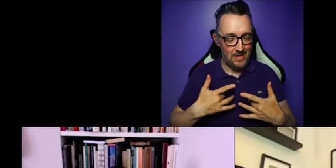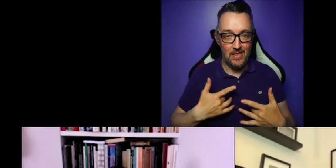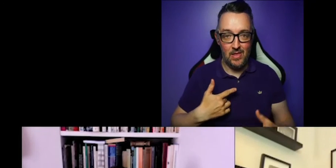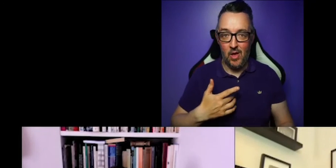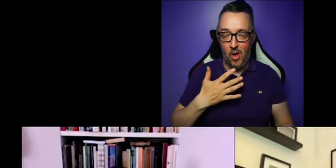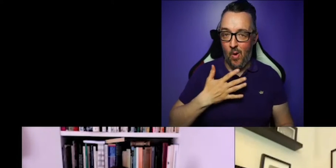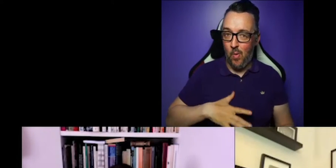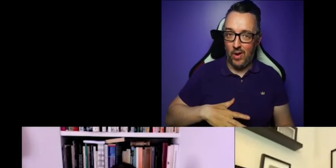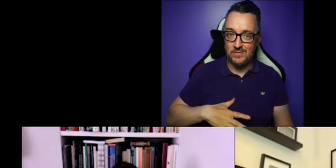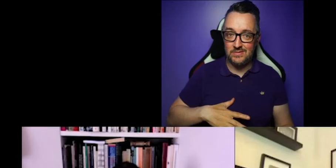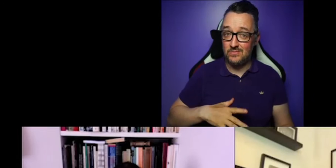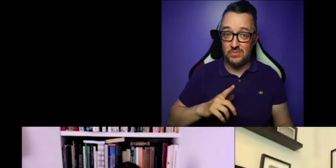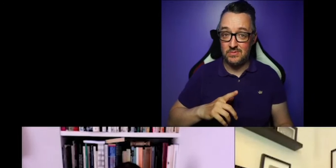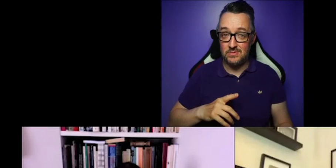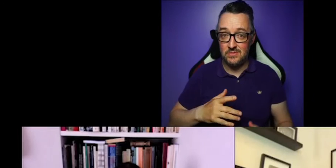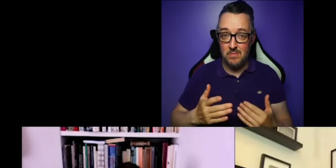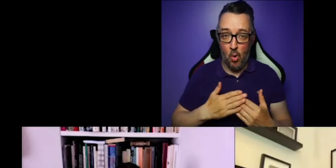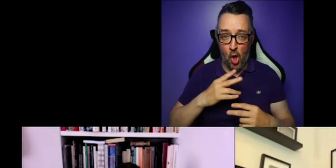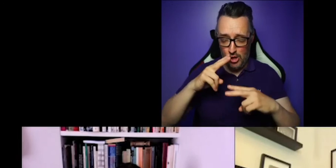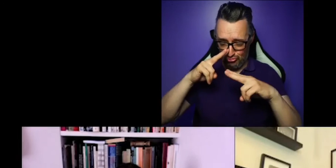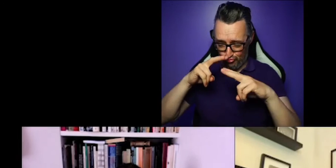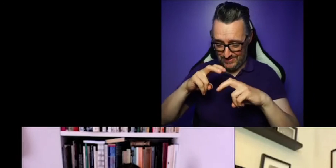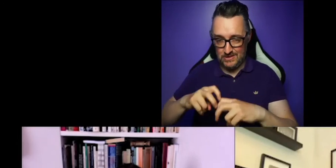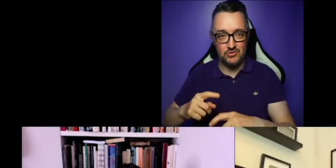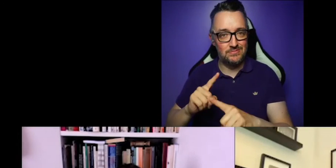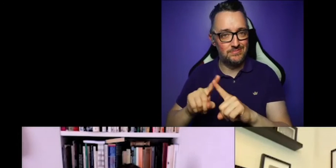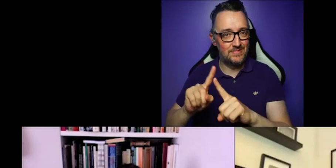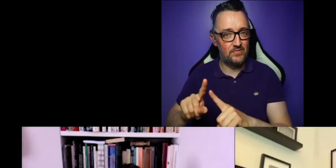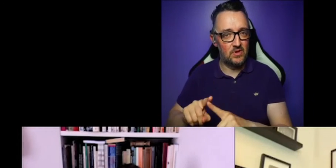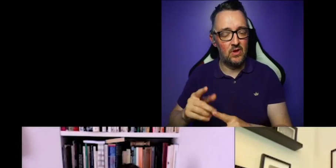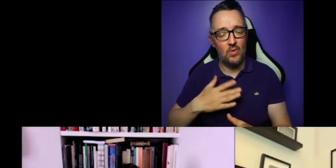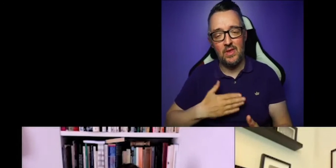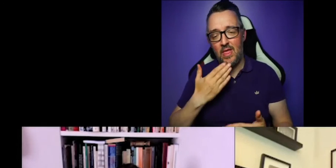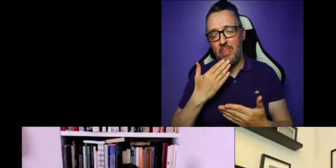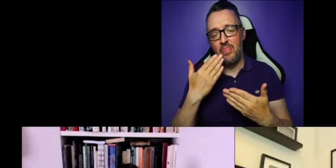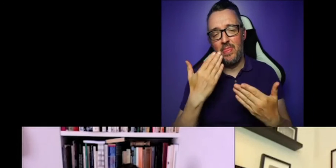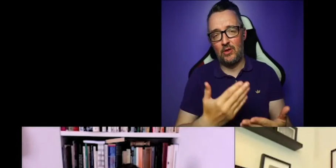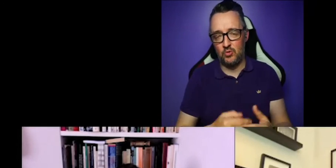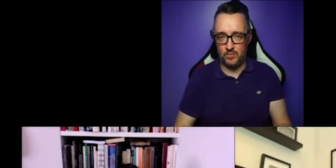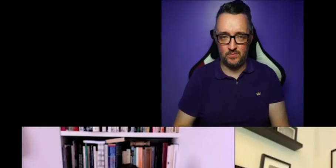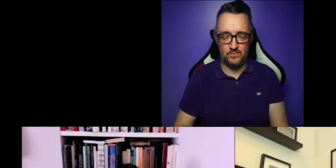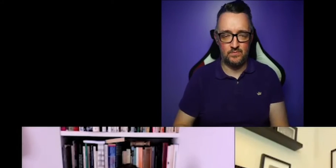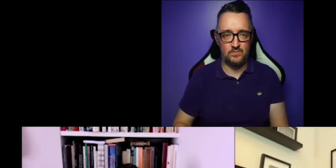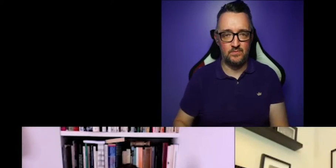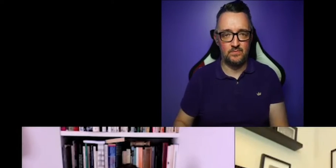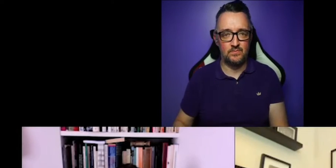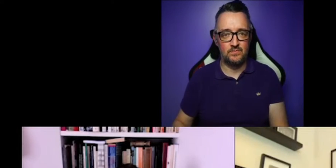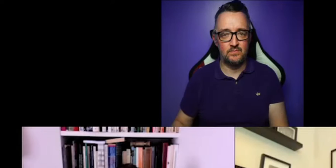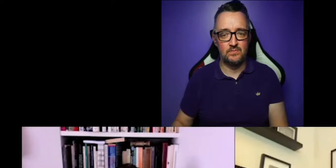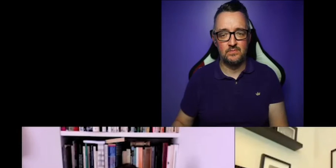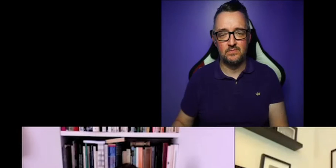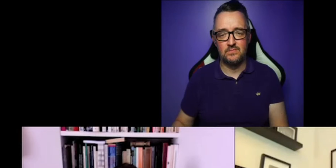me wanting to do so much more research into things now. So I just wanted to say thank you.